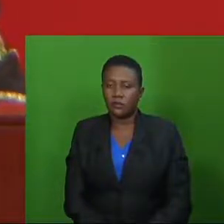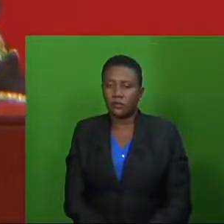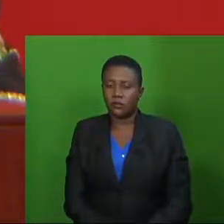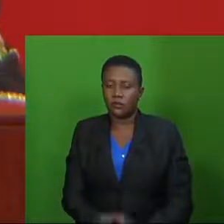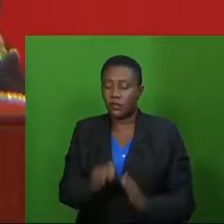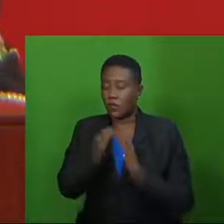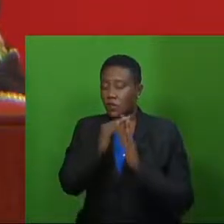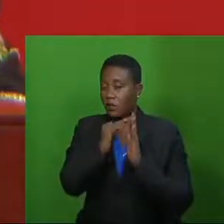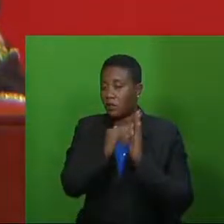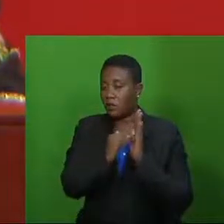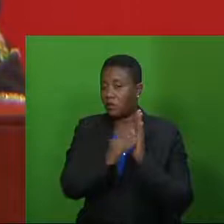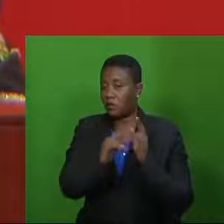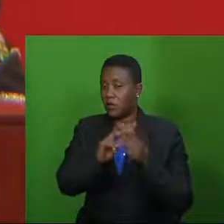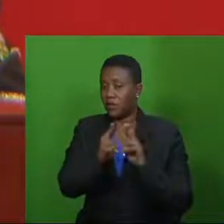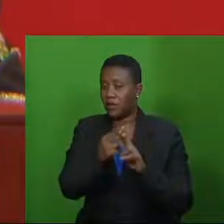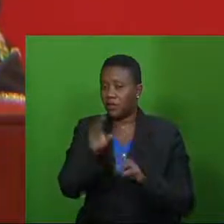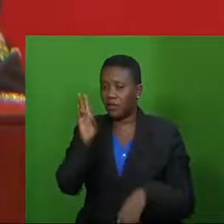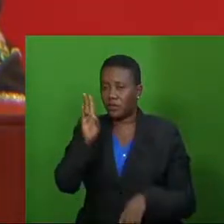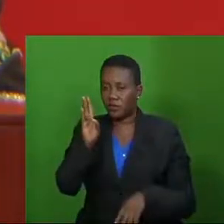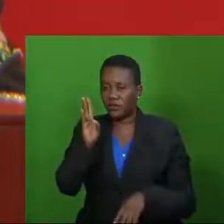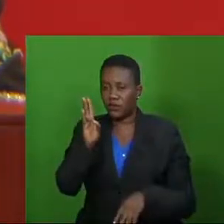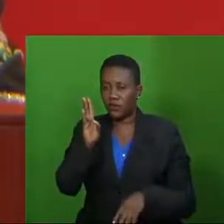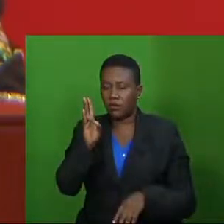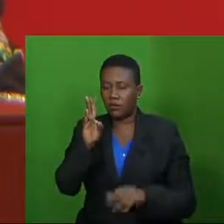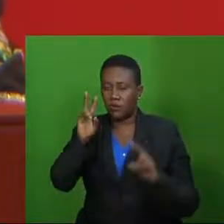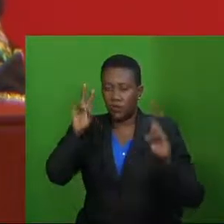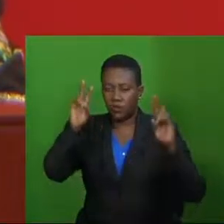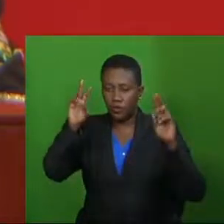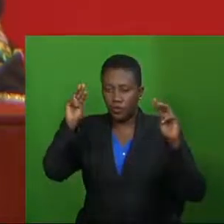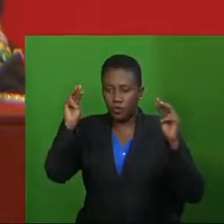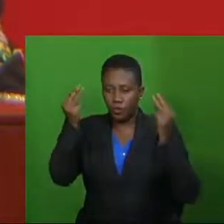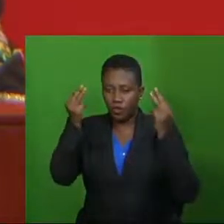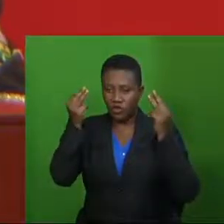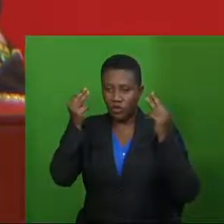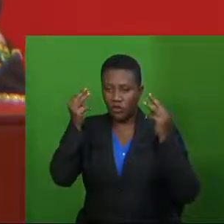Item number 7, motion.